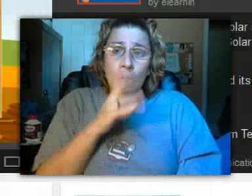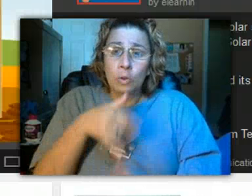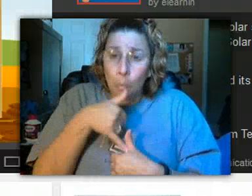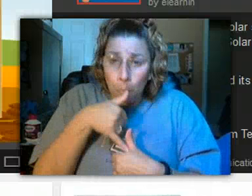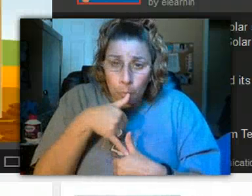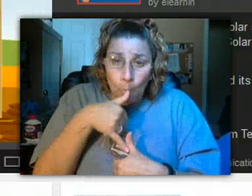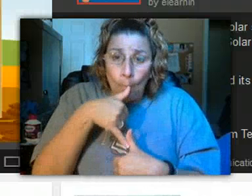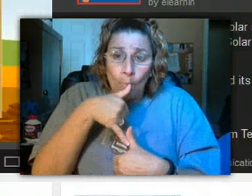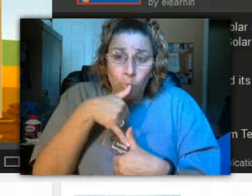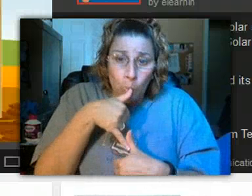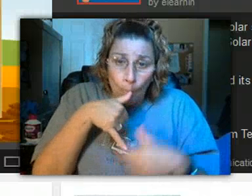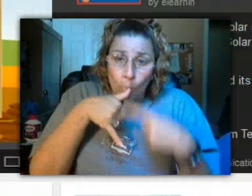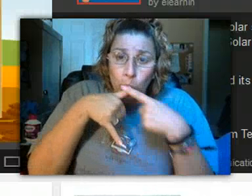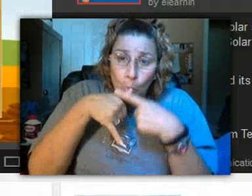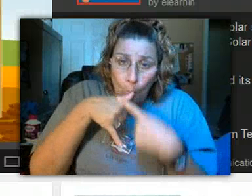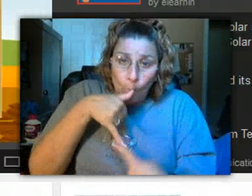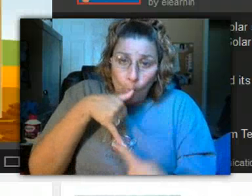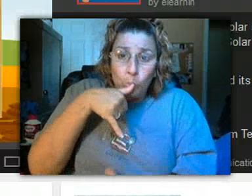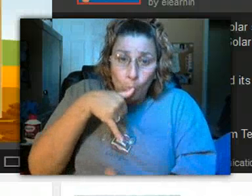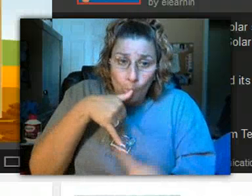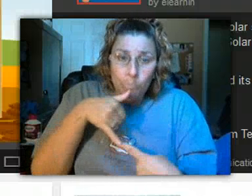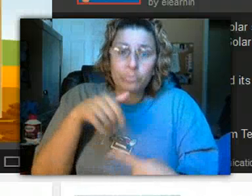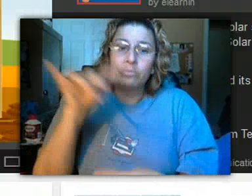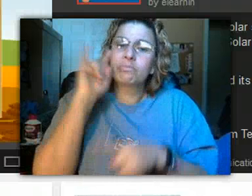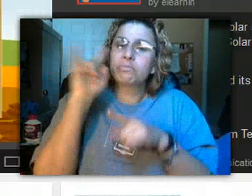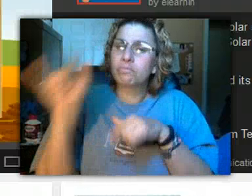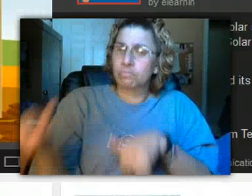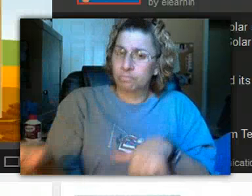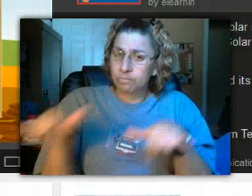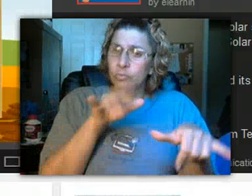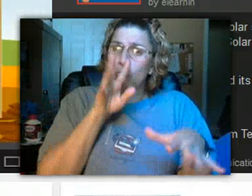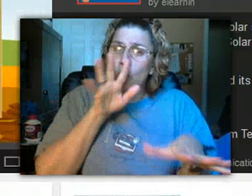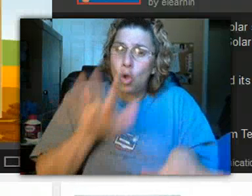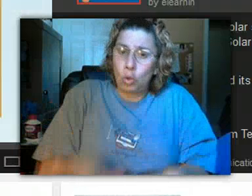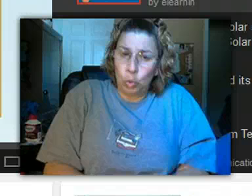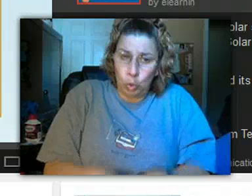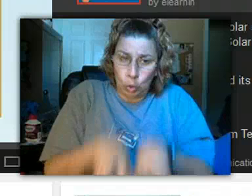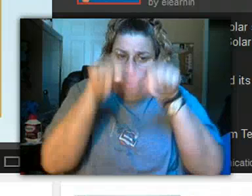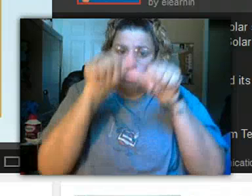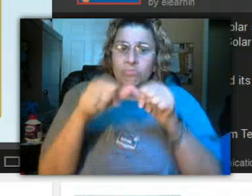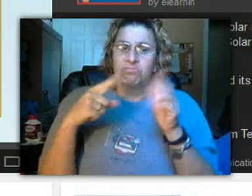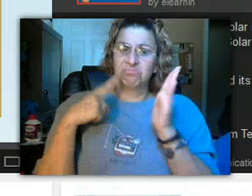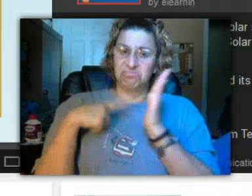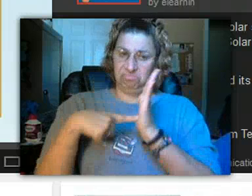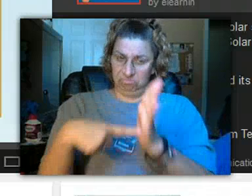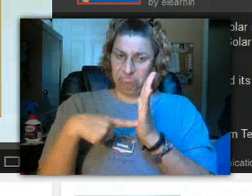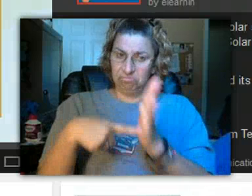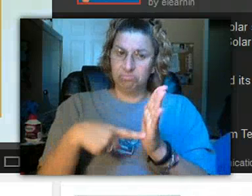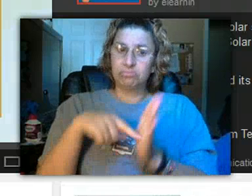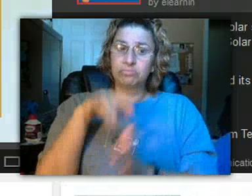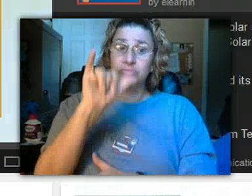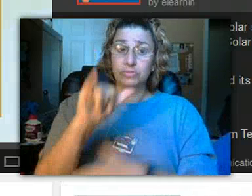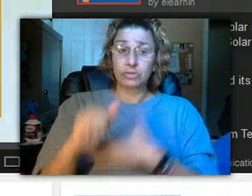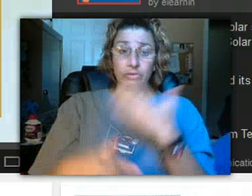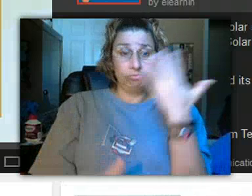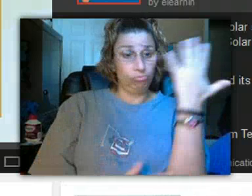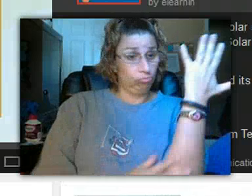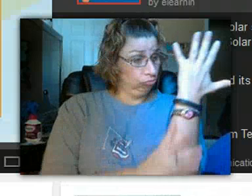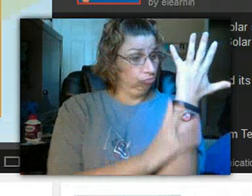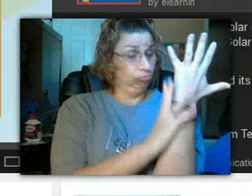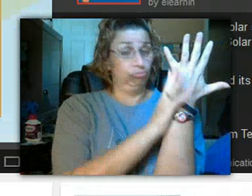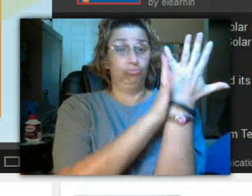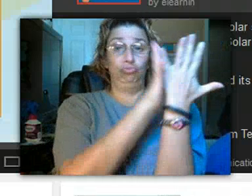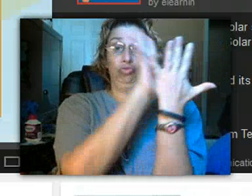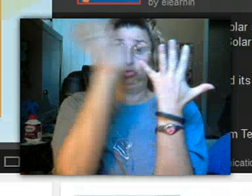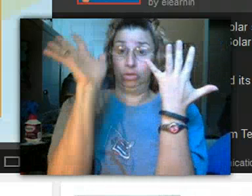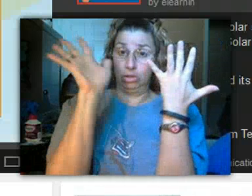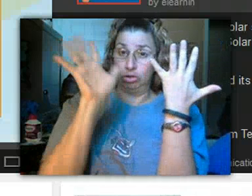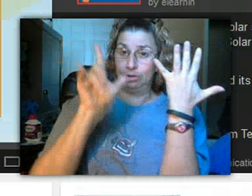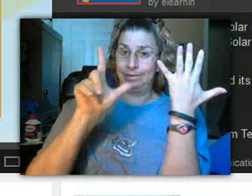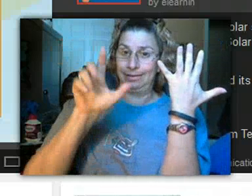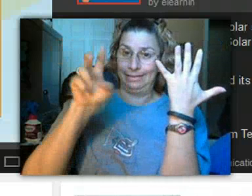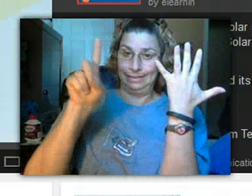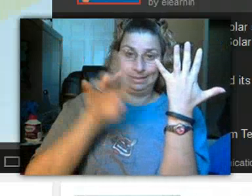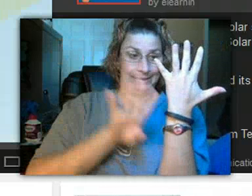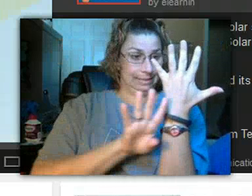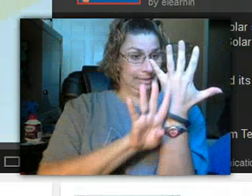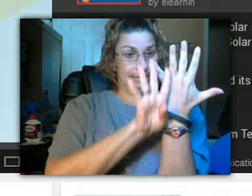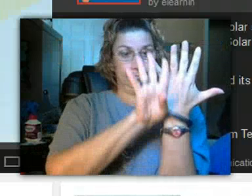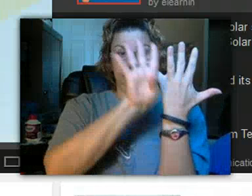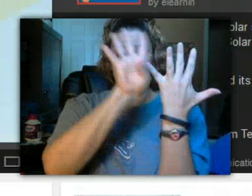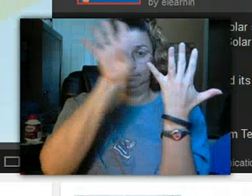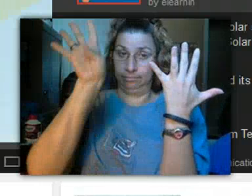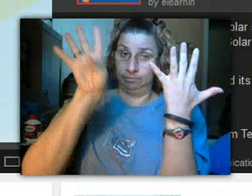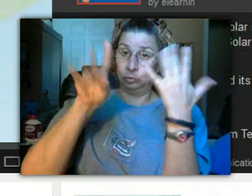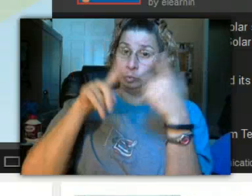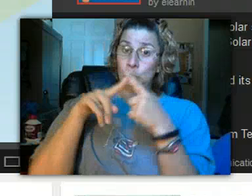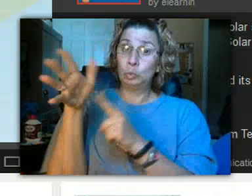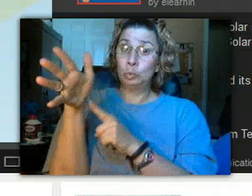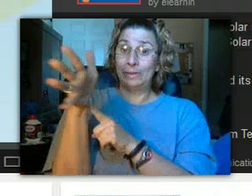The xylem is spread throughout the different parts of the plant, including the stem, branches, and all the way up to the leaves.